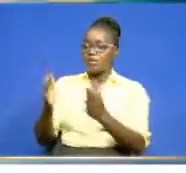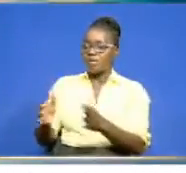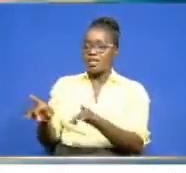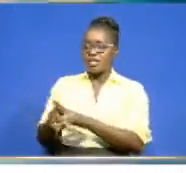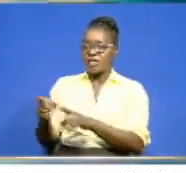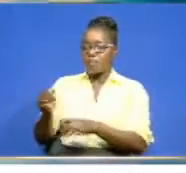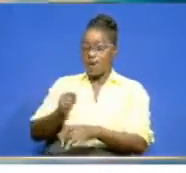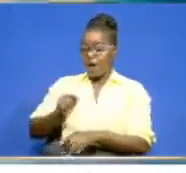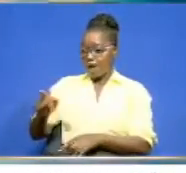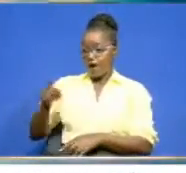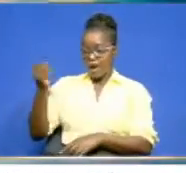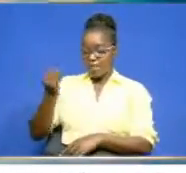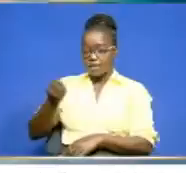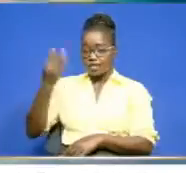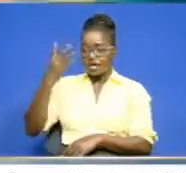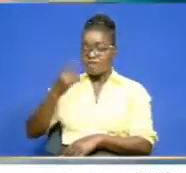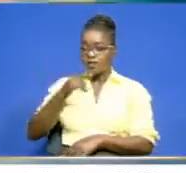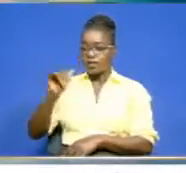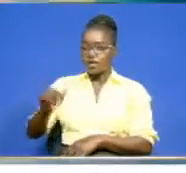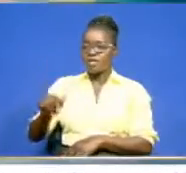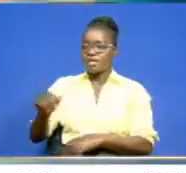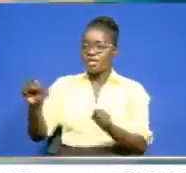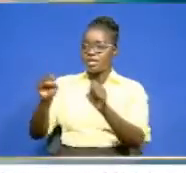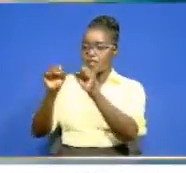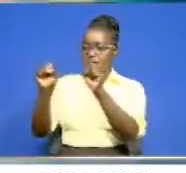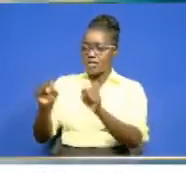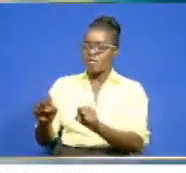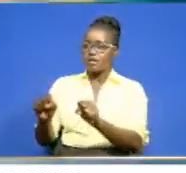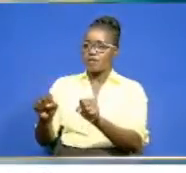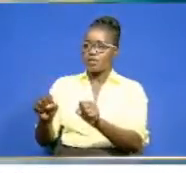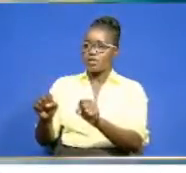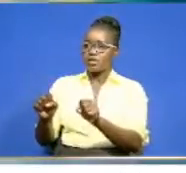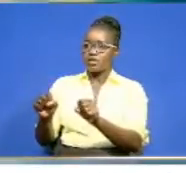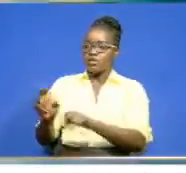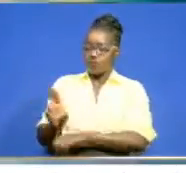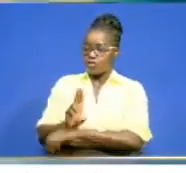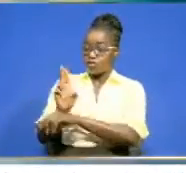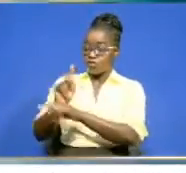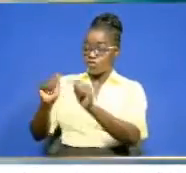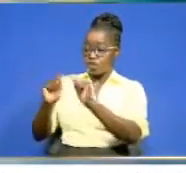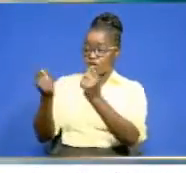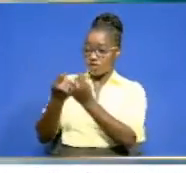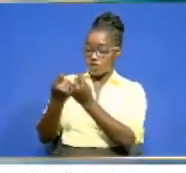that the systems that she wants to use in the team